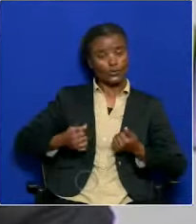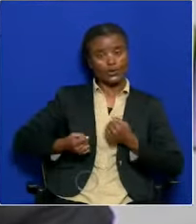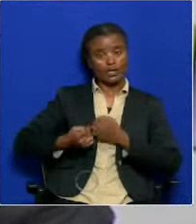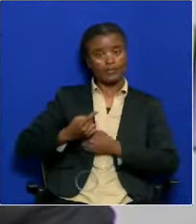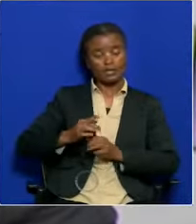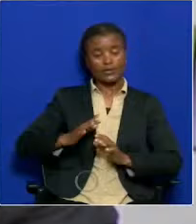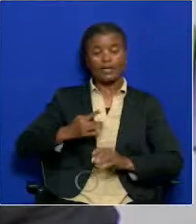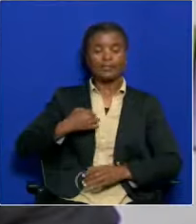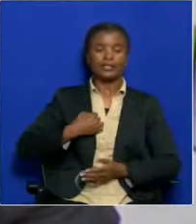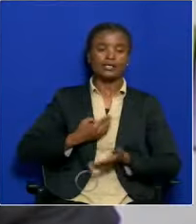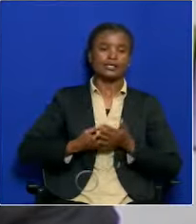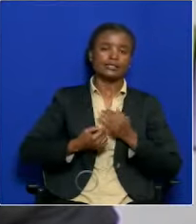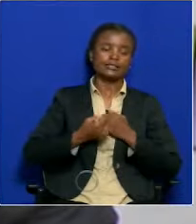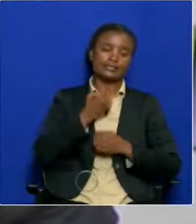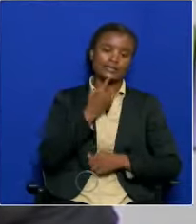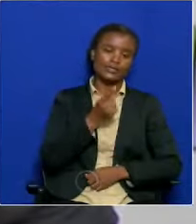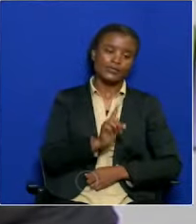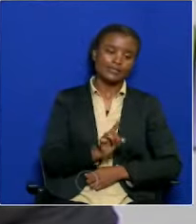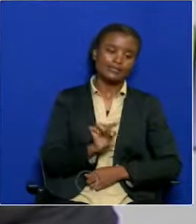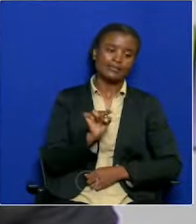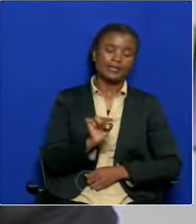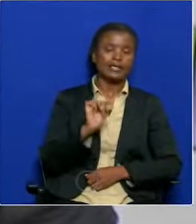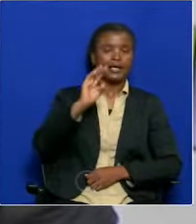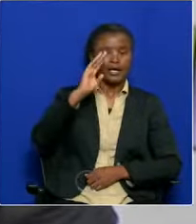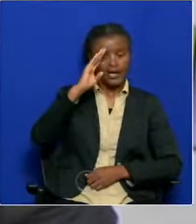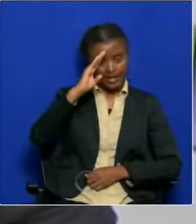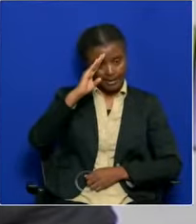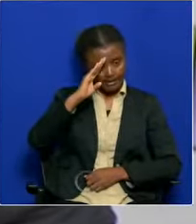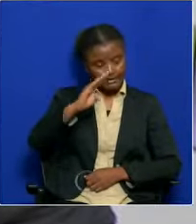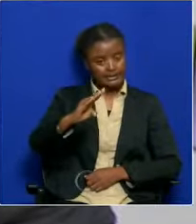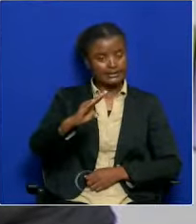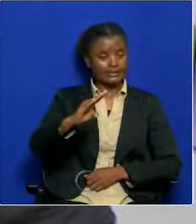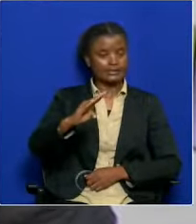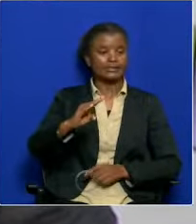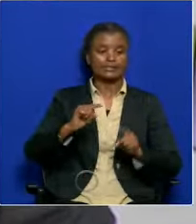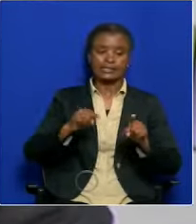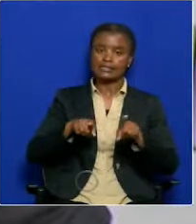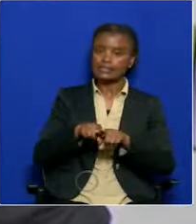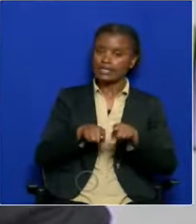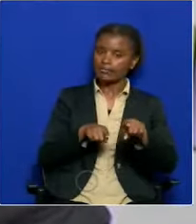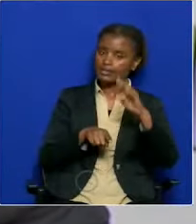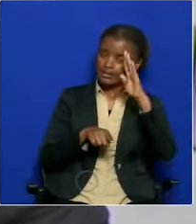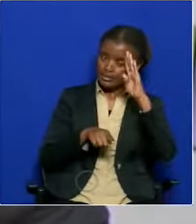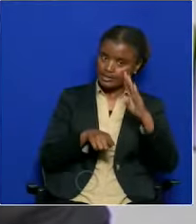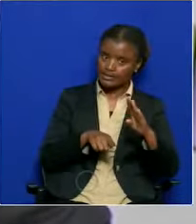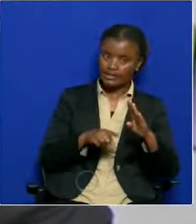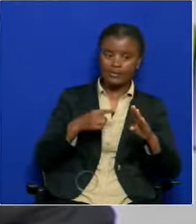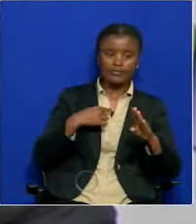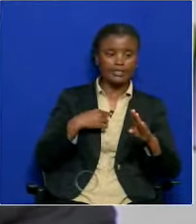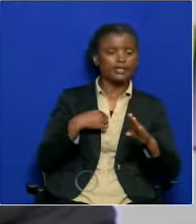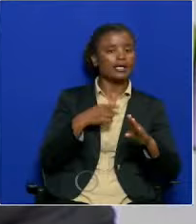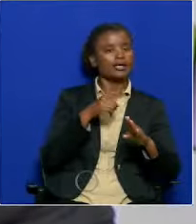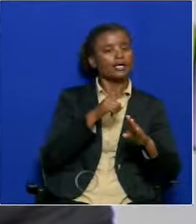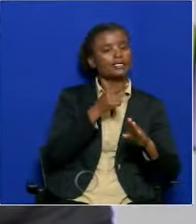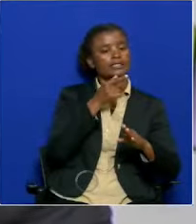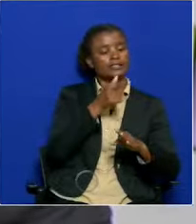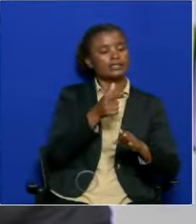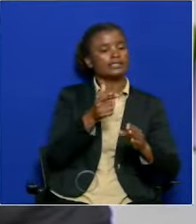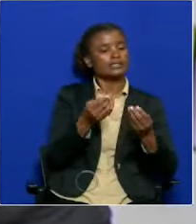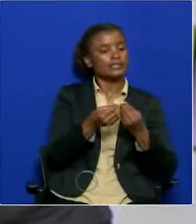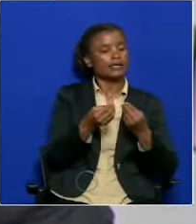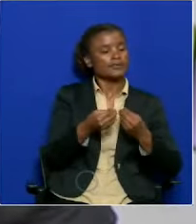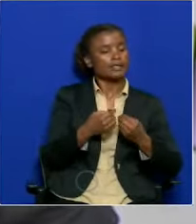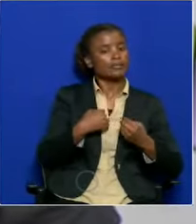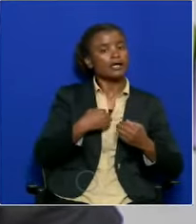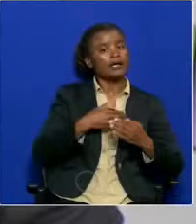greeted, and then he greeted. I indicated what I wanted to indicate. I thanked him, and then our